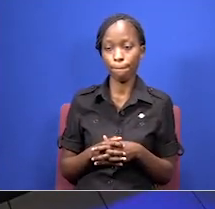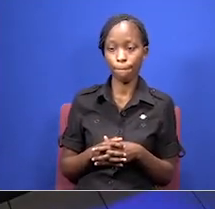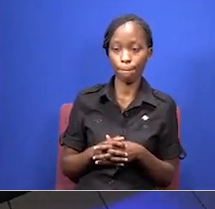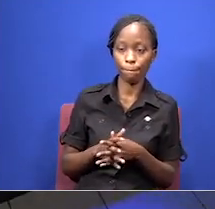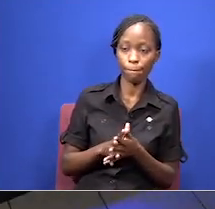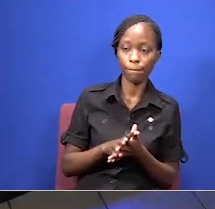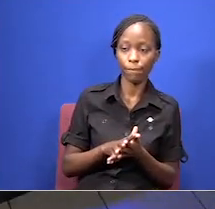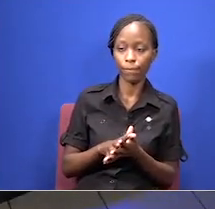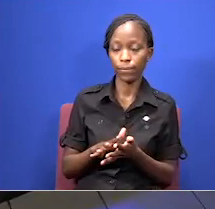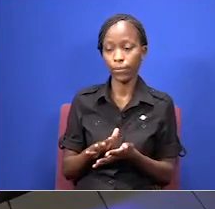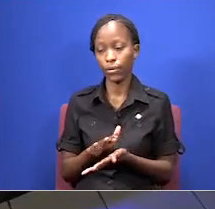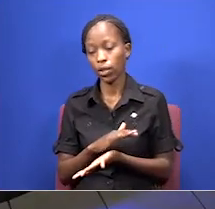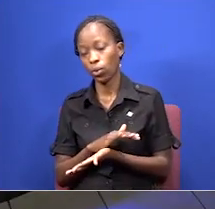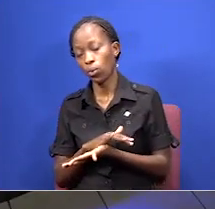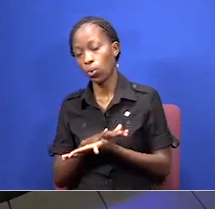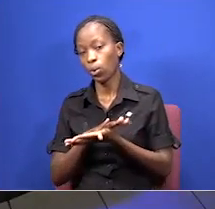Holy,